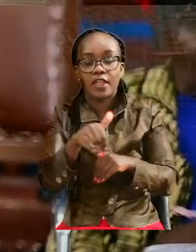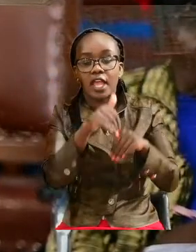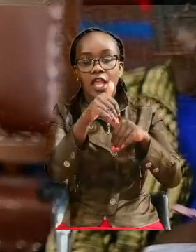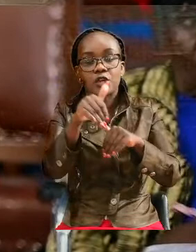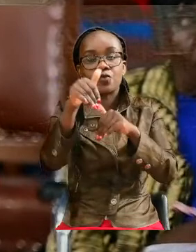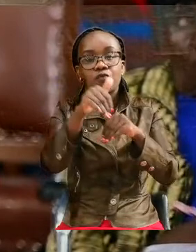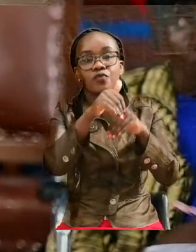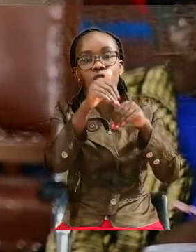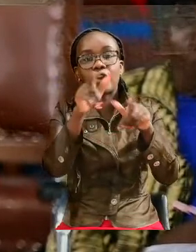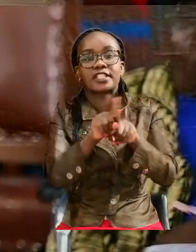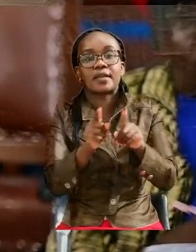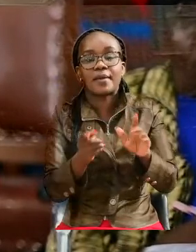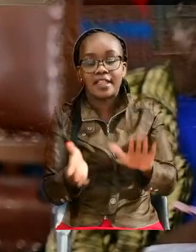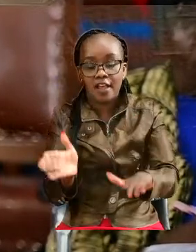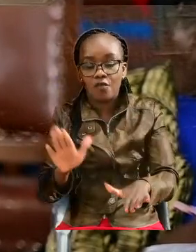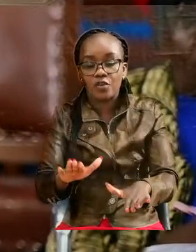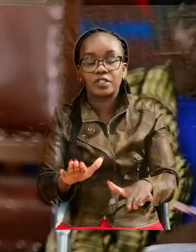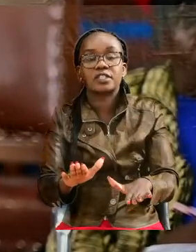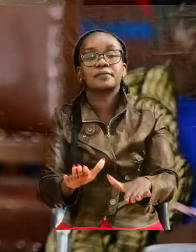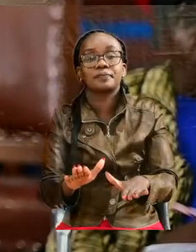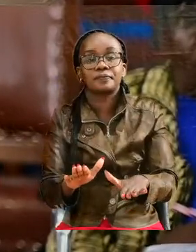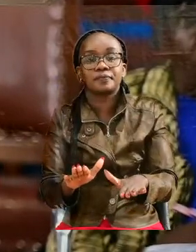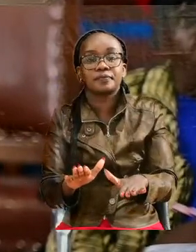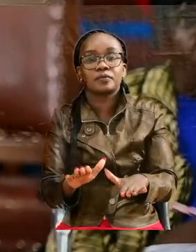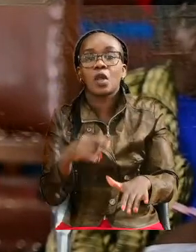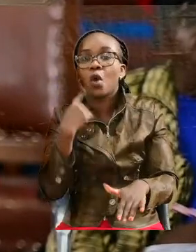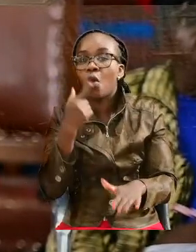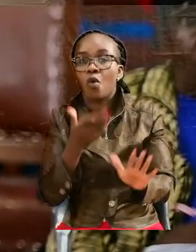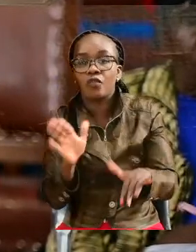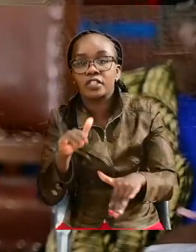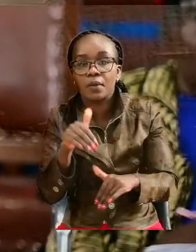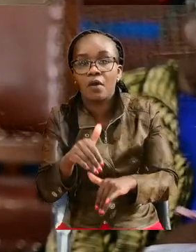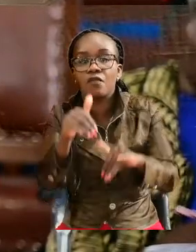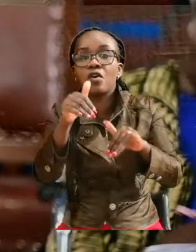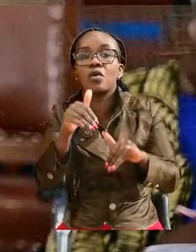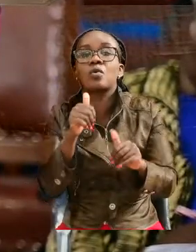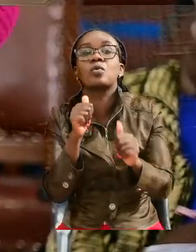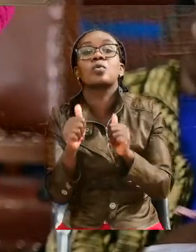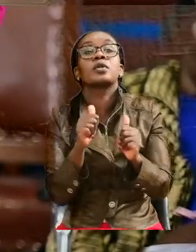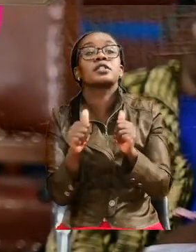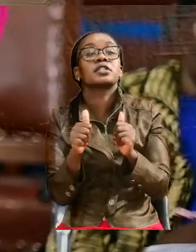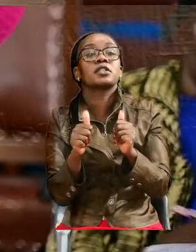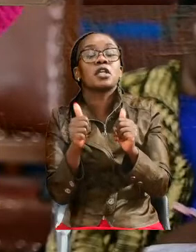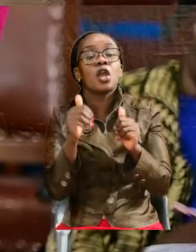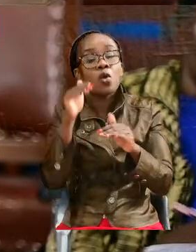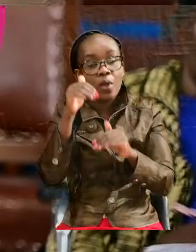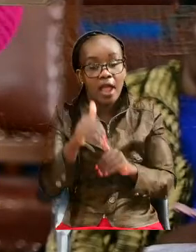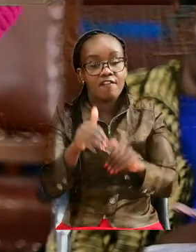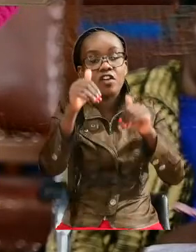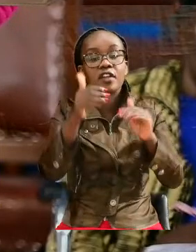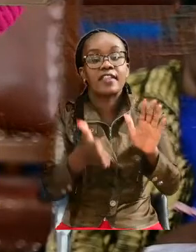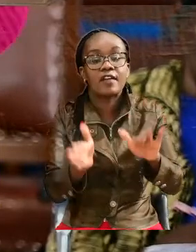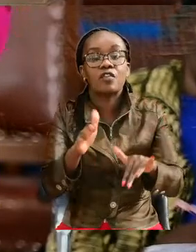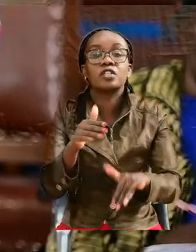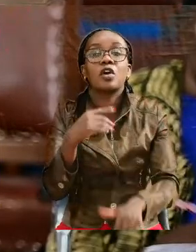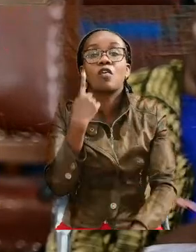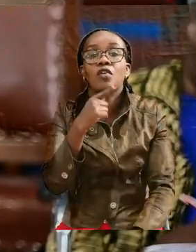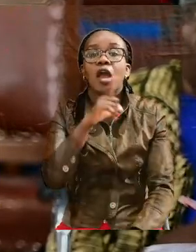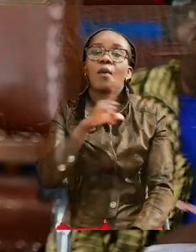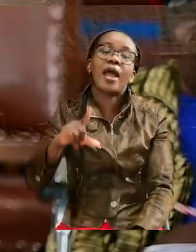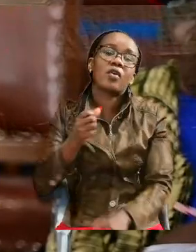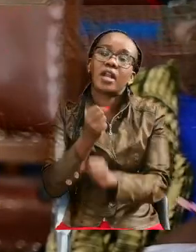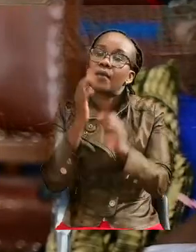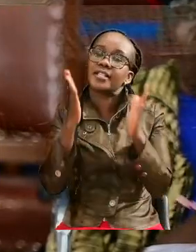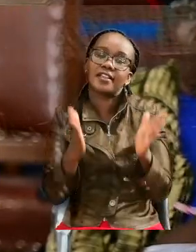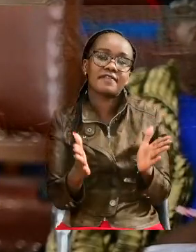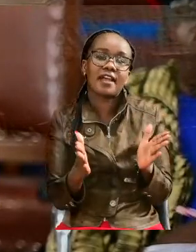his footsteps. Whose footsteps are we following ourselves? We are following the footsteps of our Lord and